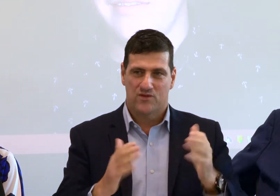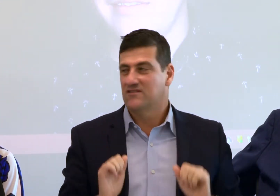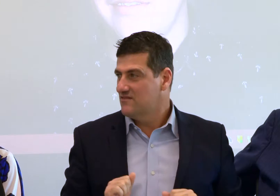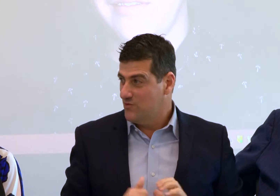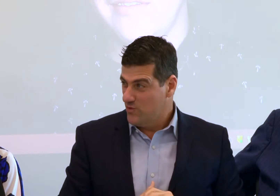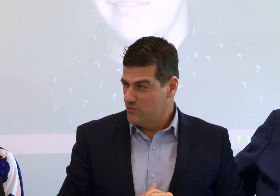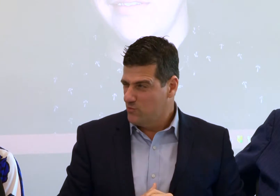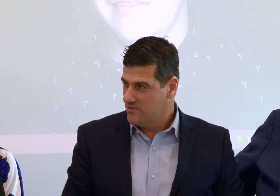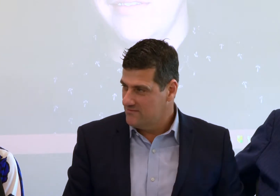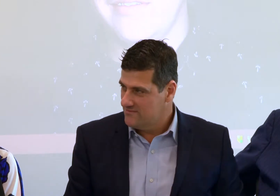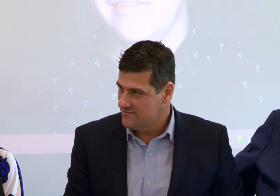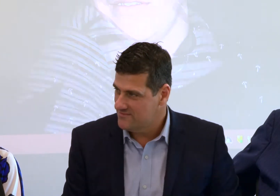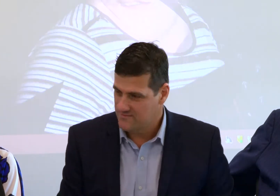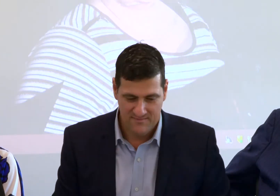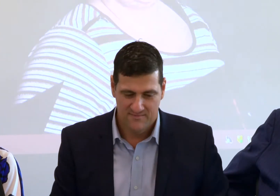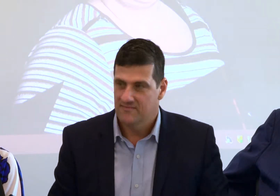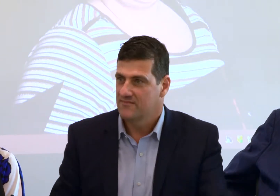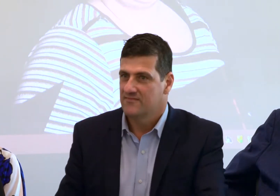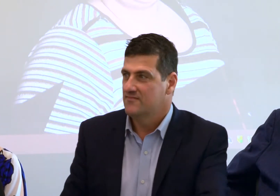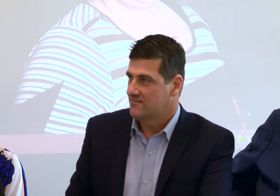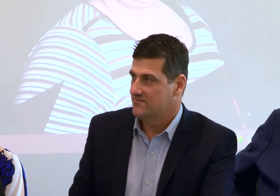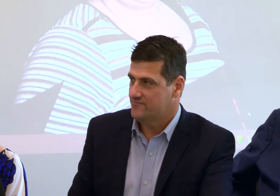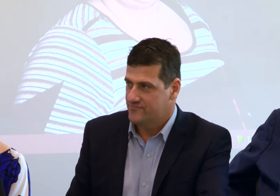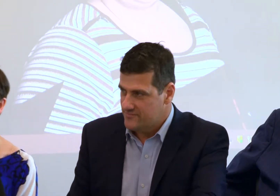help challenge your thought process. Is that okay, Al?